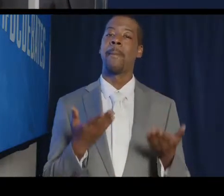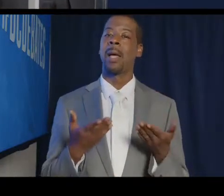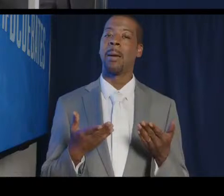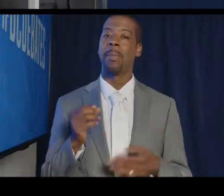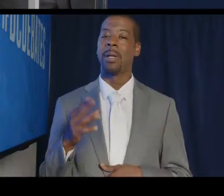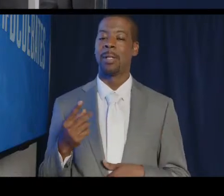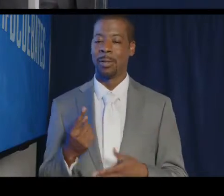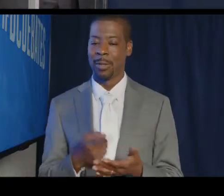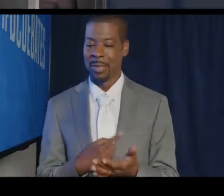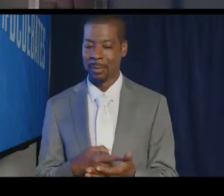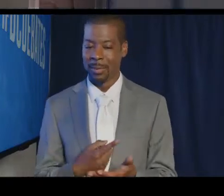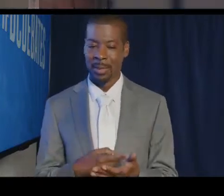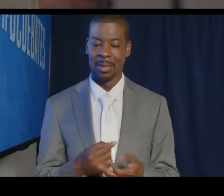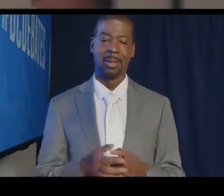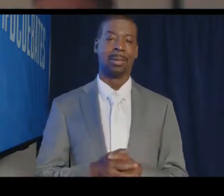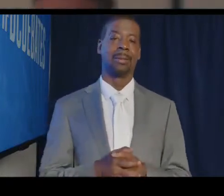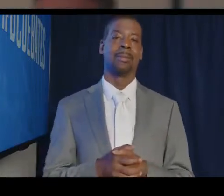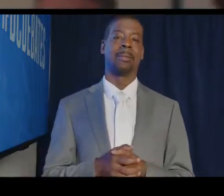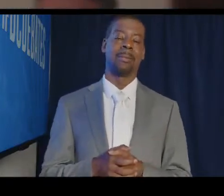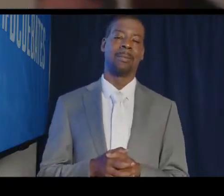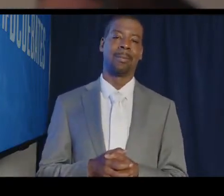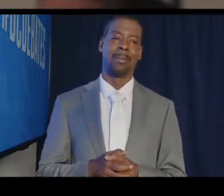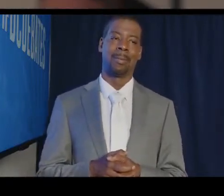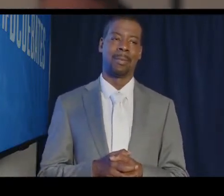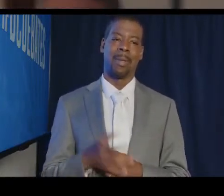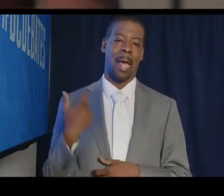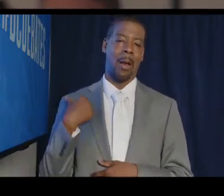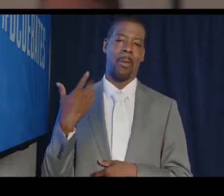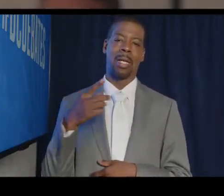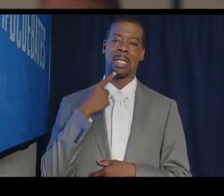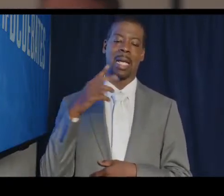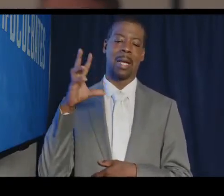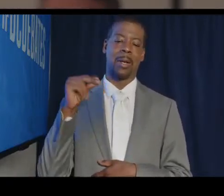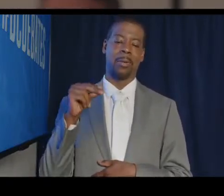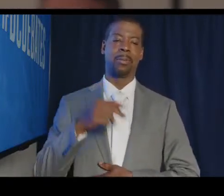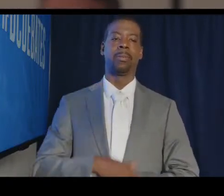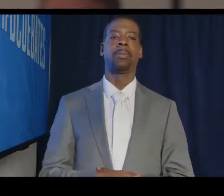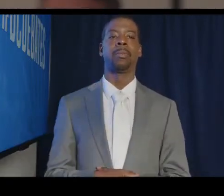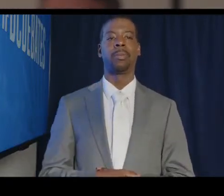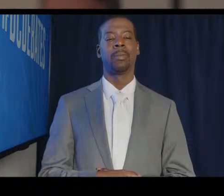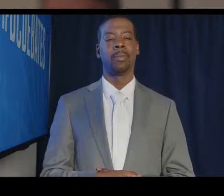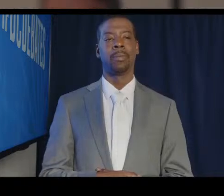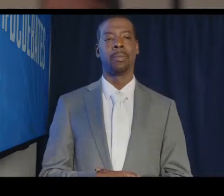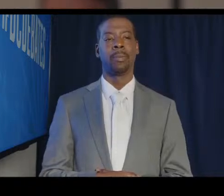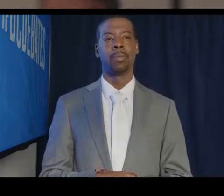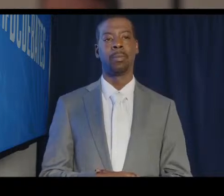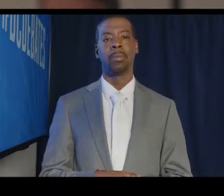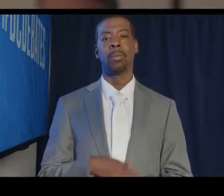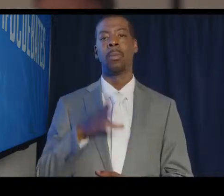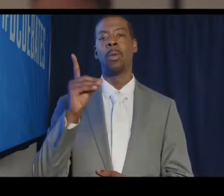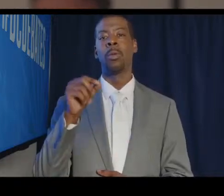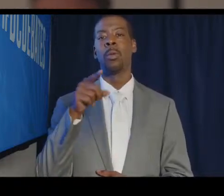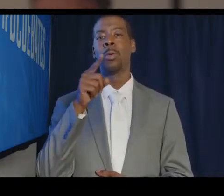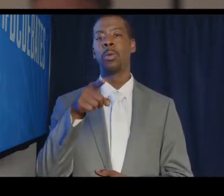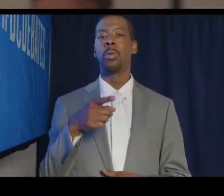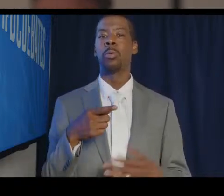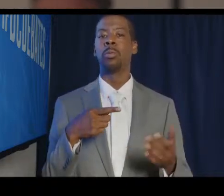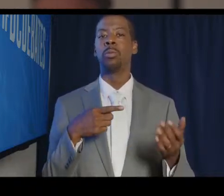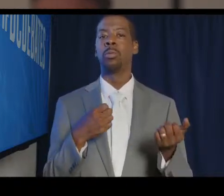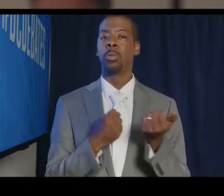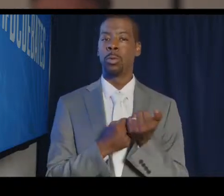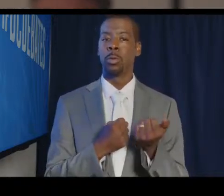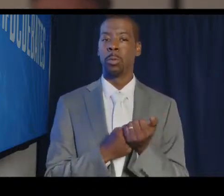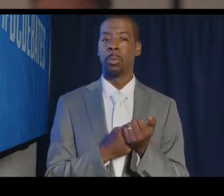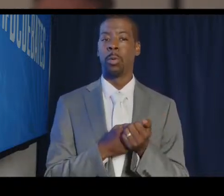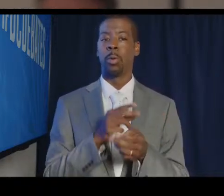Sometimes. I'm going to start. No is a complete sentence. Right, it is. Well, I'm going to start with one I know you all have been asked before. Do you support the use of taxpayer dollars